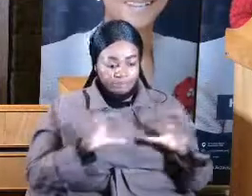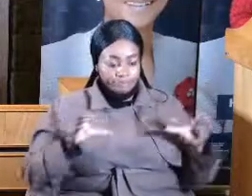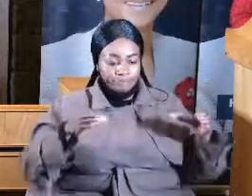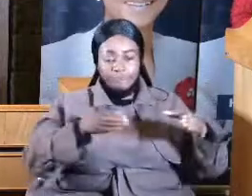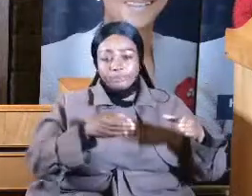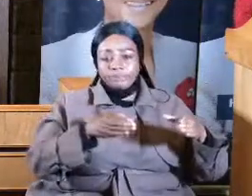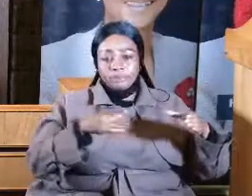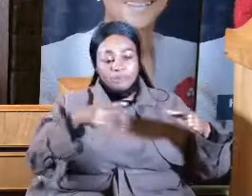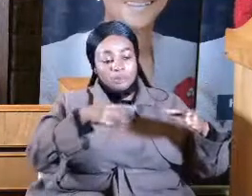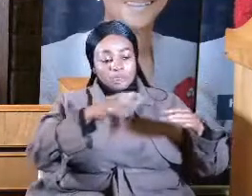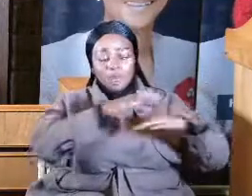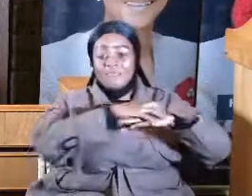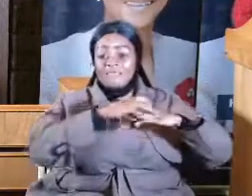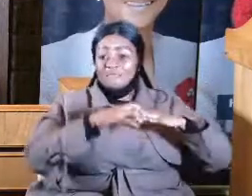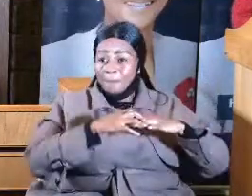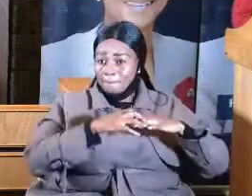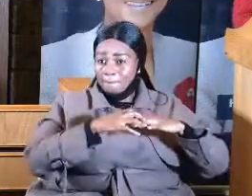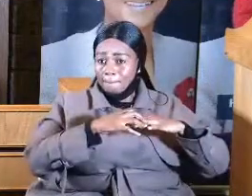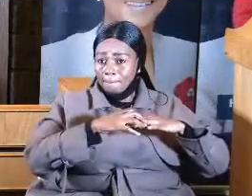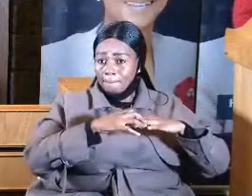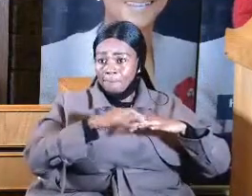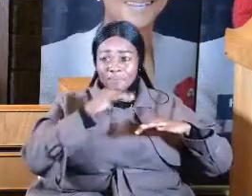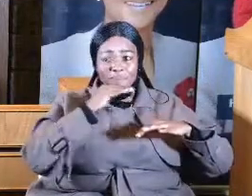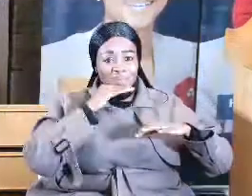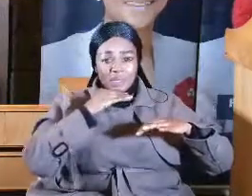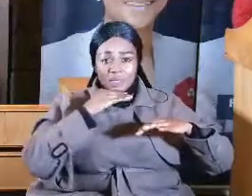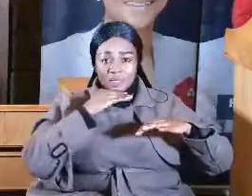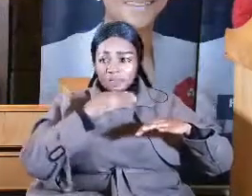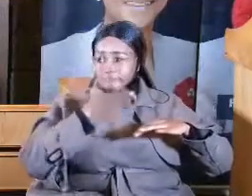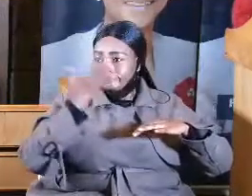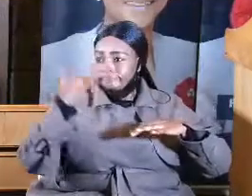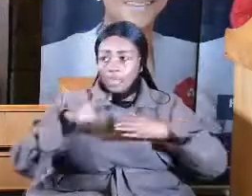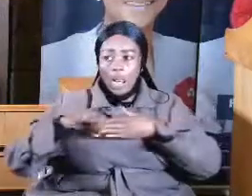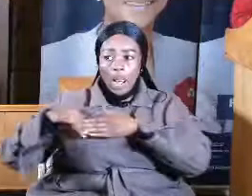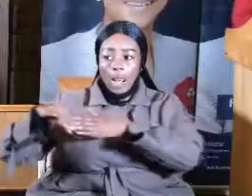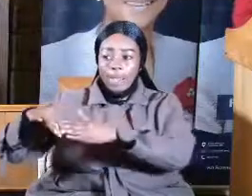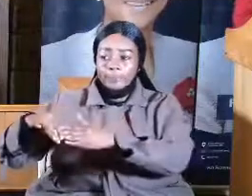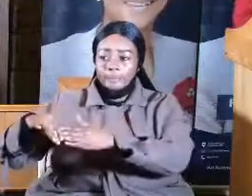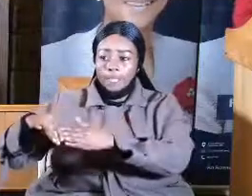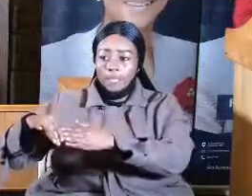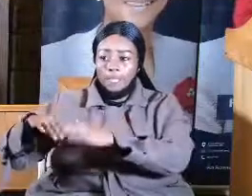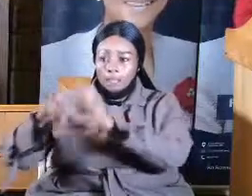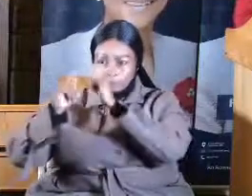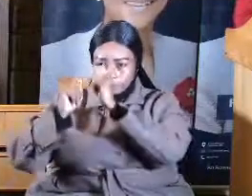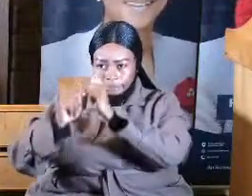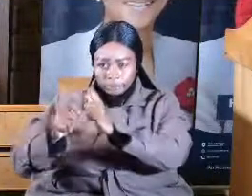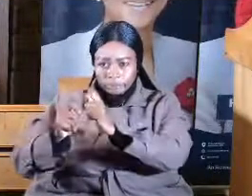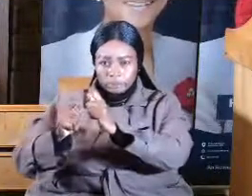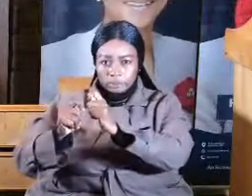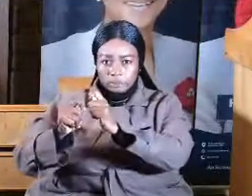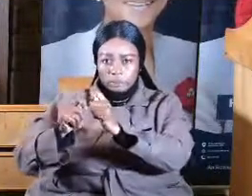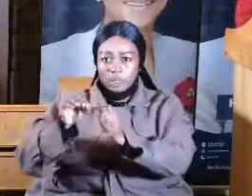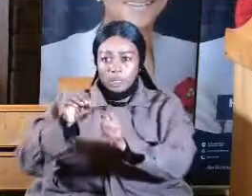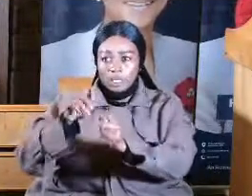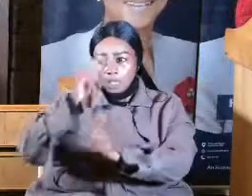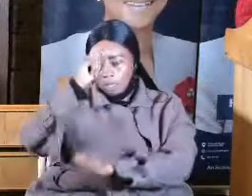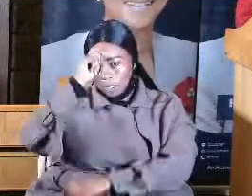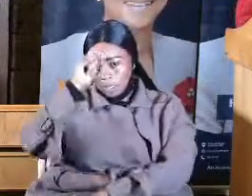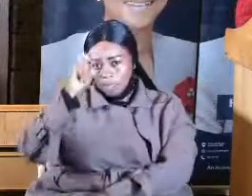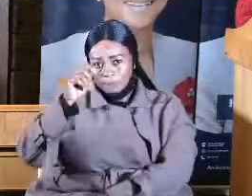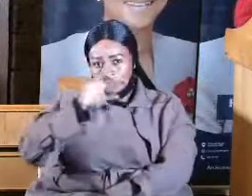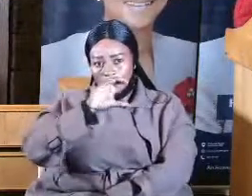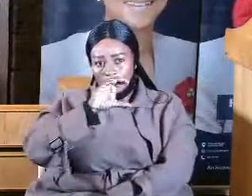on that farm who is not acknowledging our leader and claimant, Captain Johannes